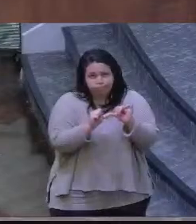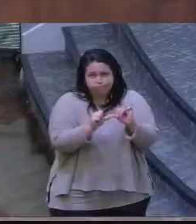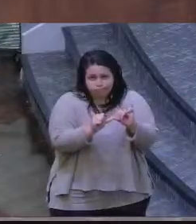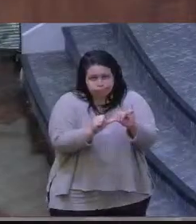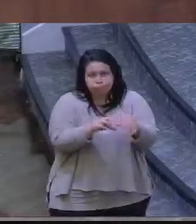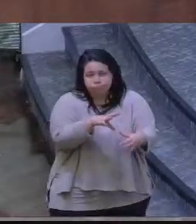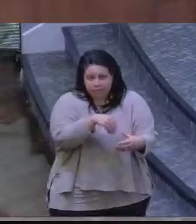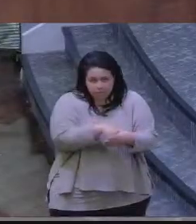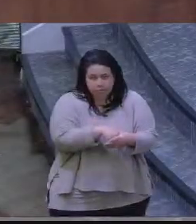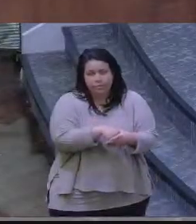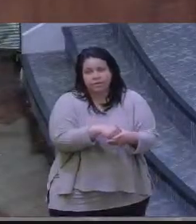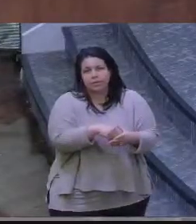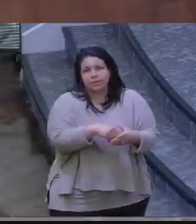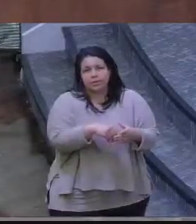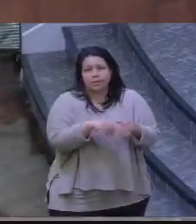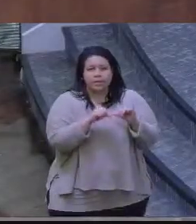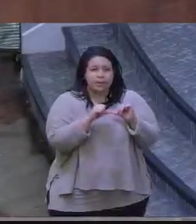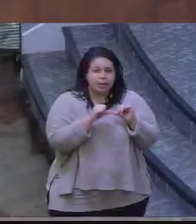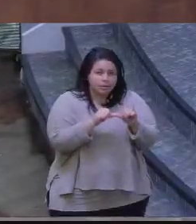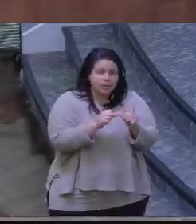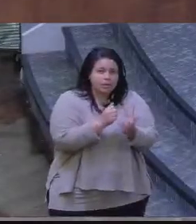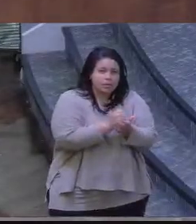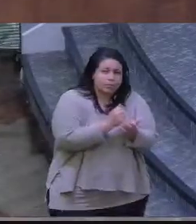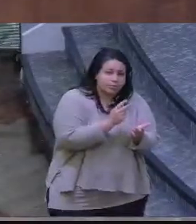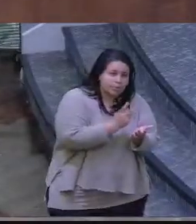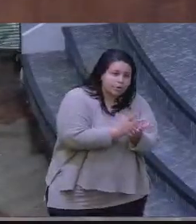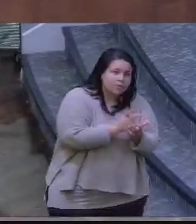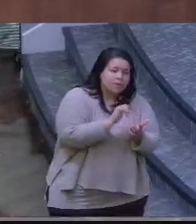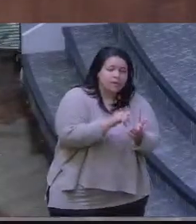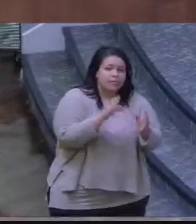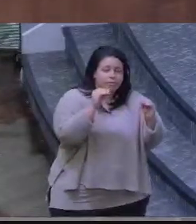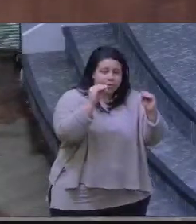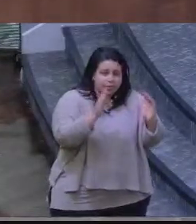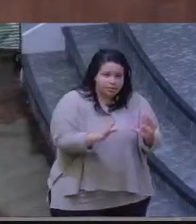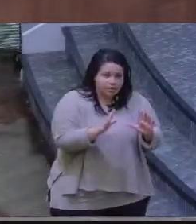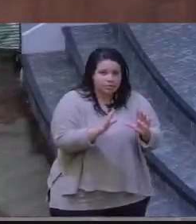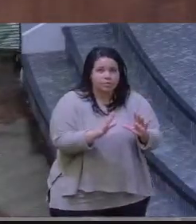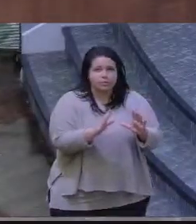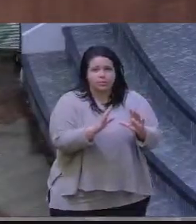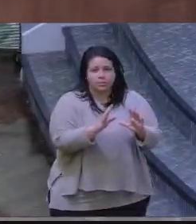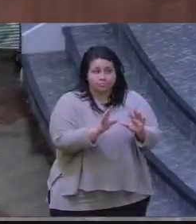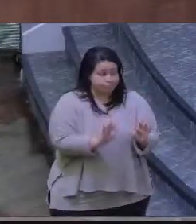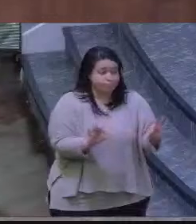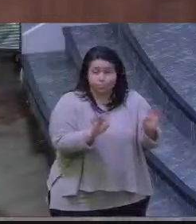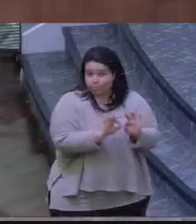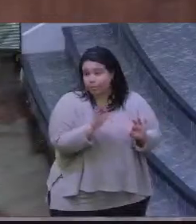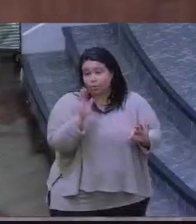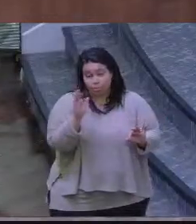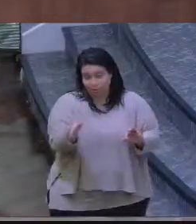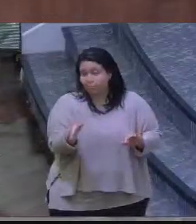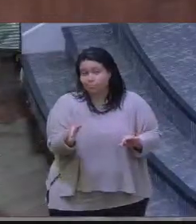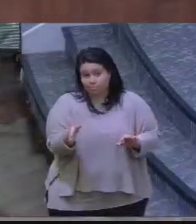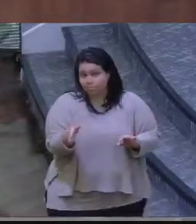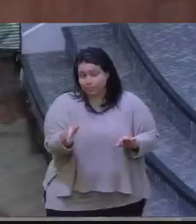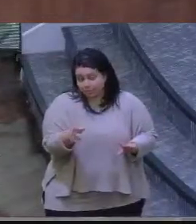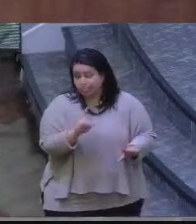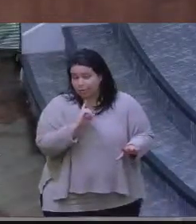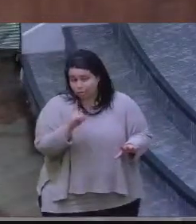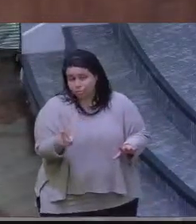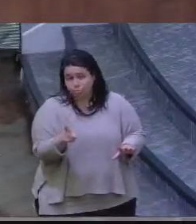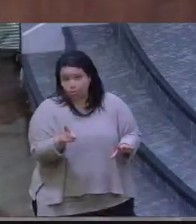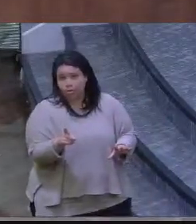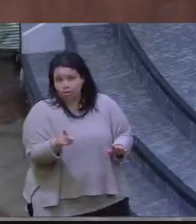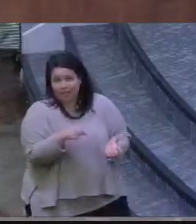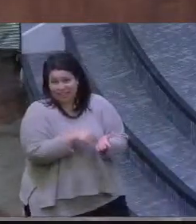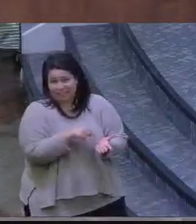and retention of teachers is going to become very important very soon. And this is one way to ensure that. So thank you,